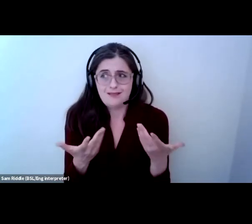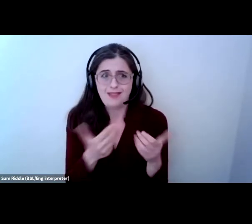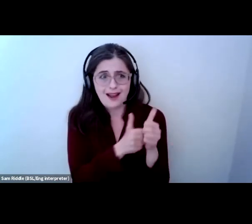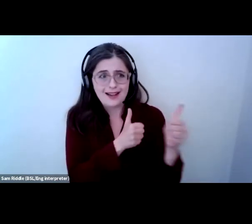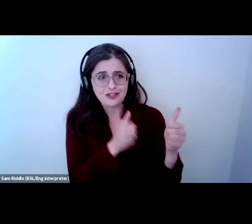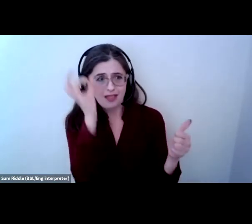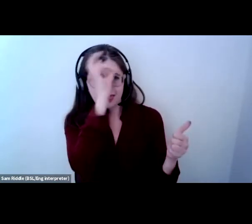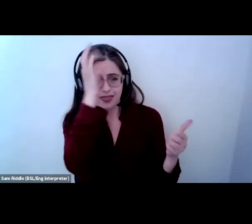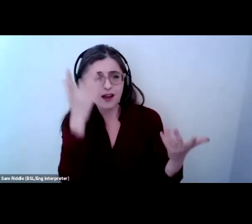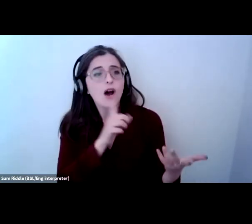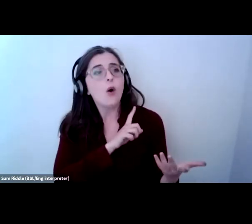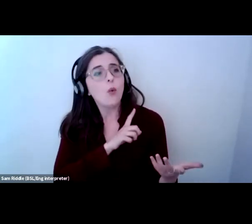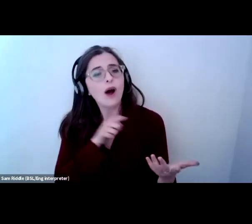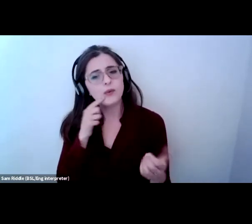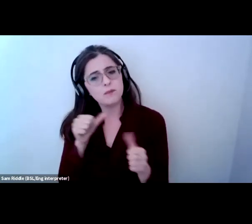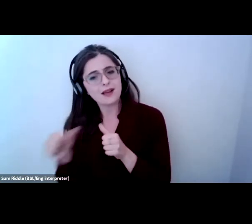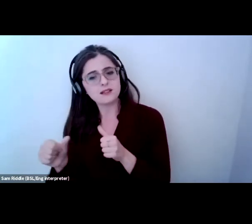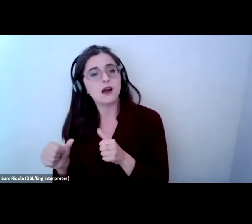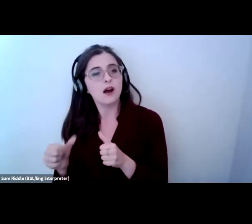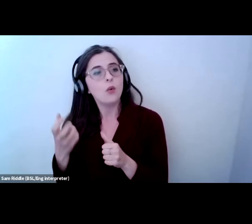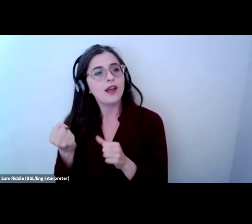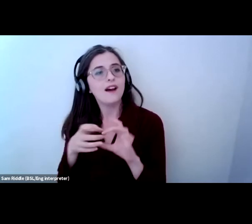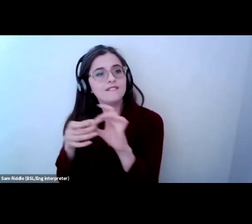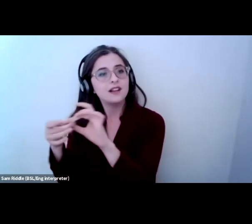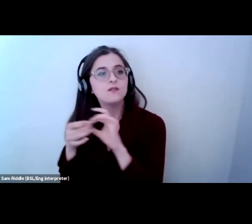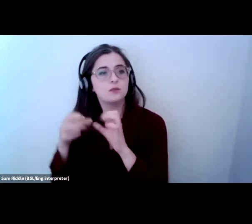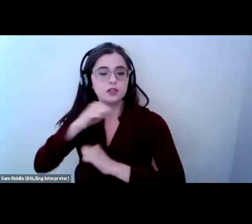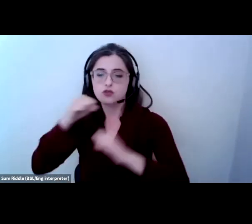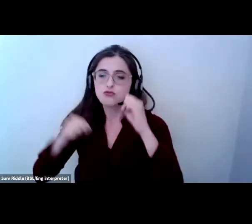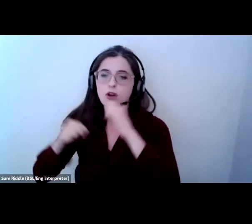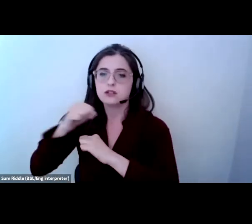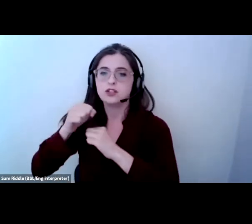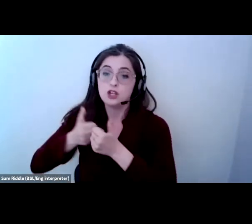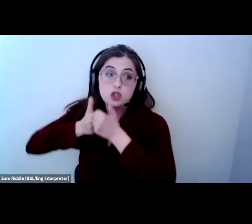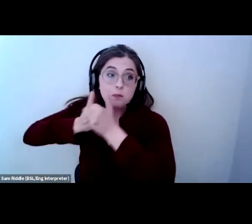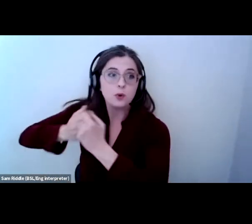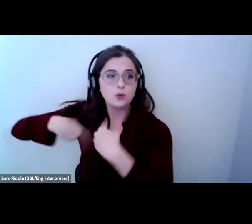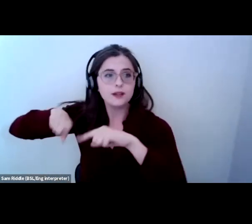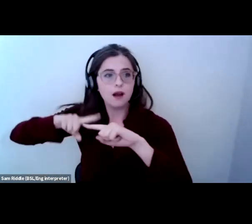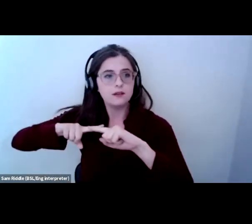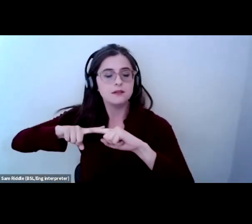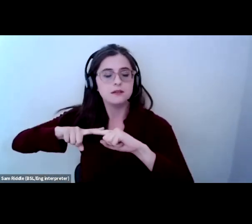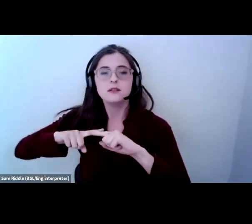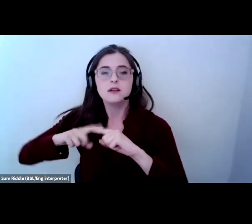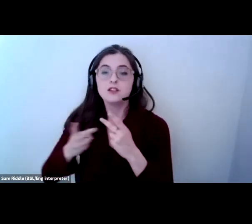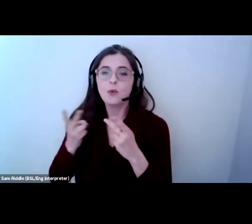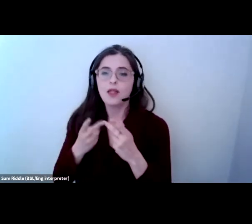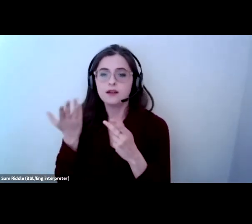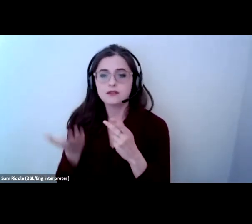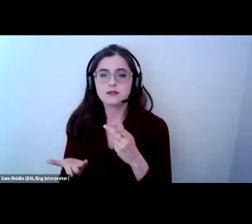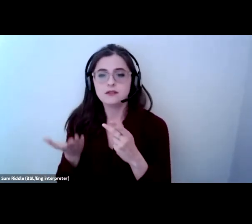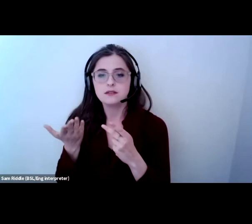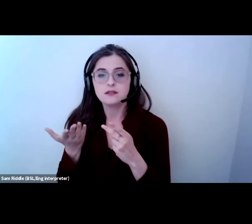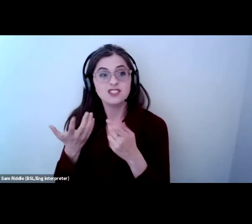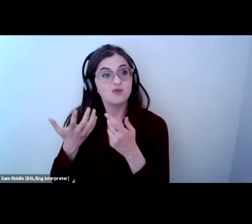reason we can do it a lot better is because we've got the co-op structure behind us, as well as